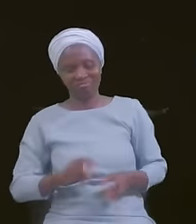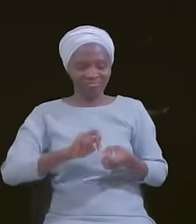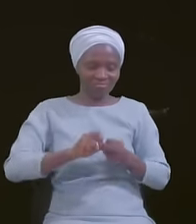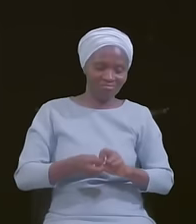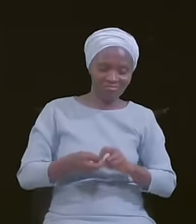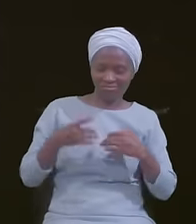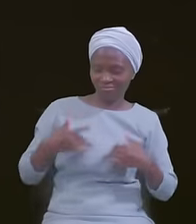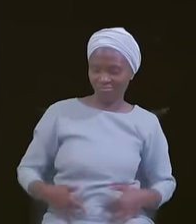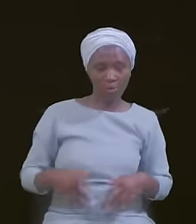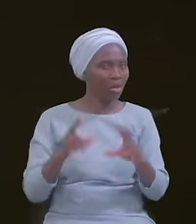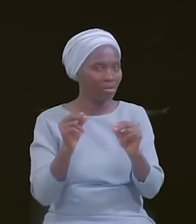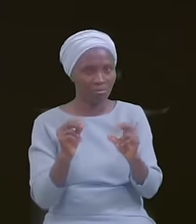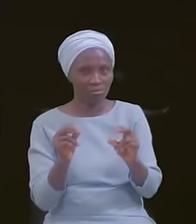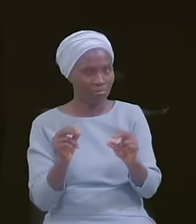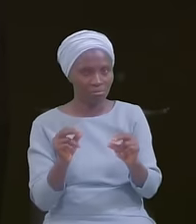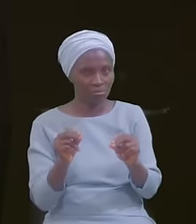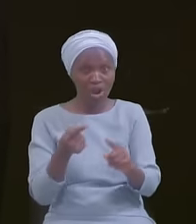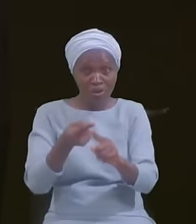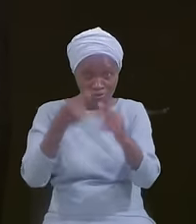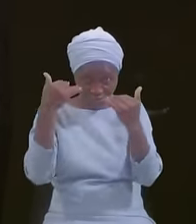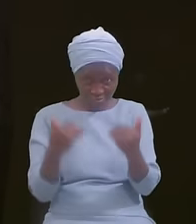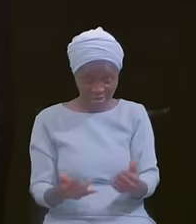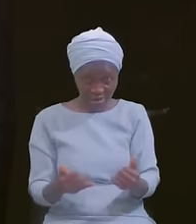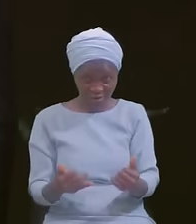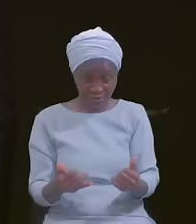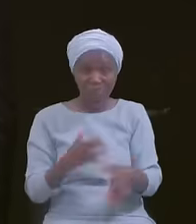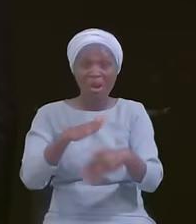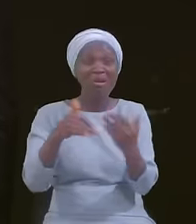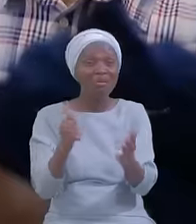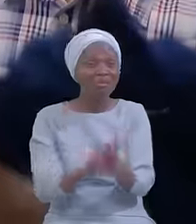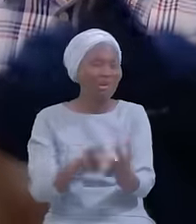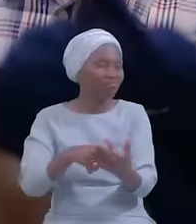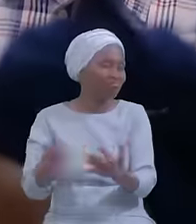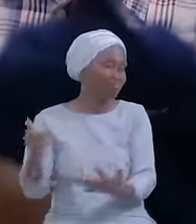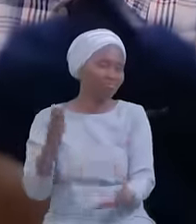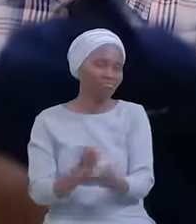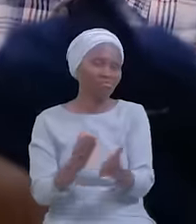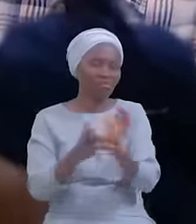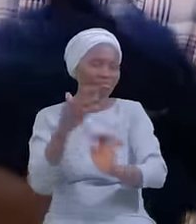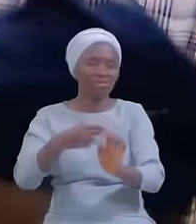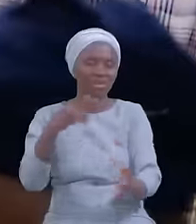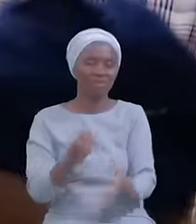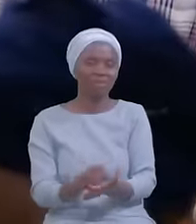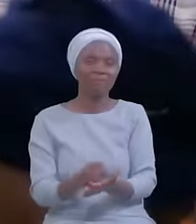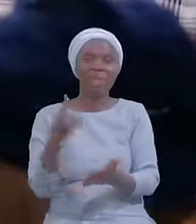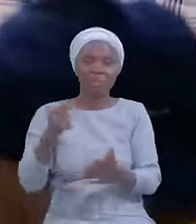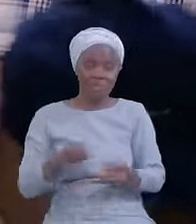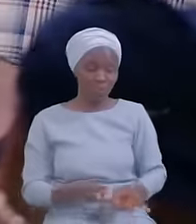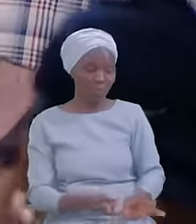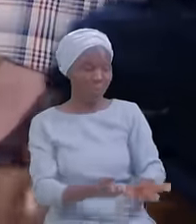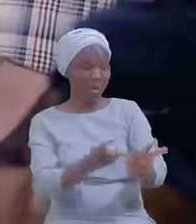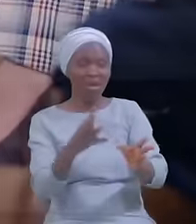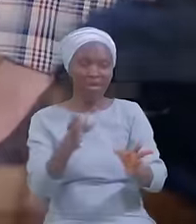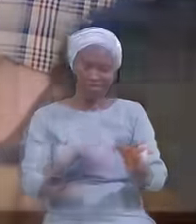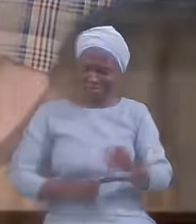distress, from tonight, all that is gone. The path of